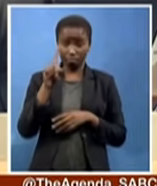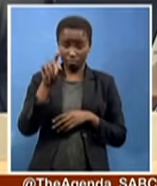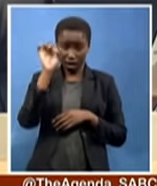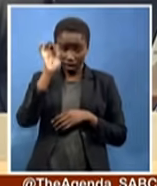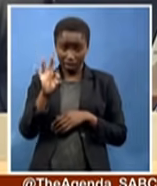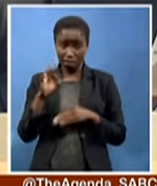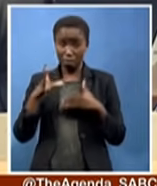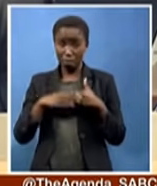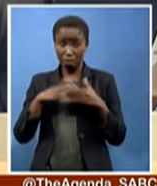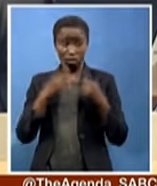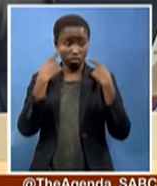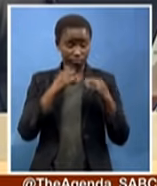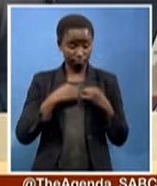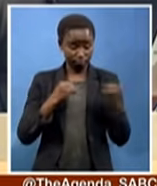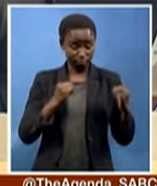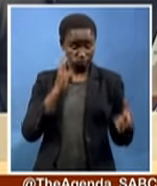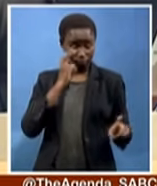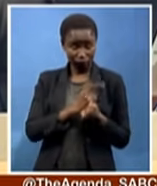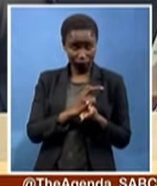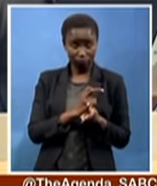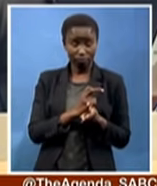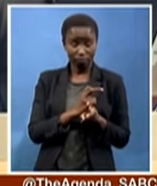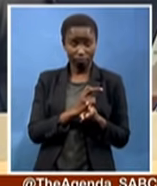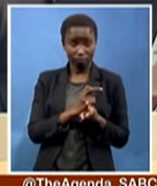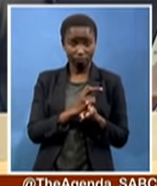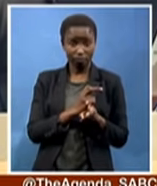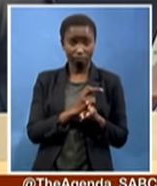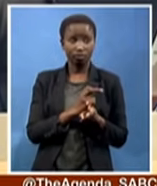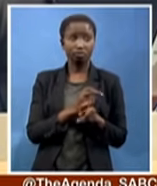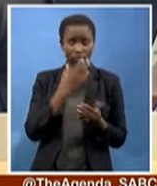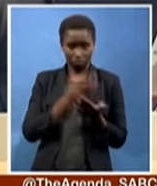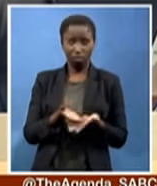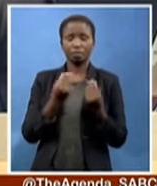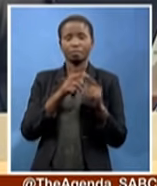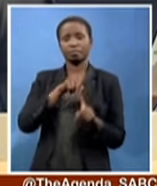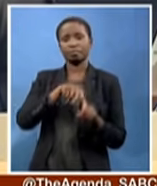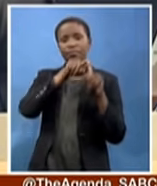explanation, they may be suspended or subjected to disciplinary process.